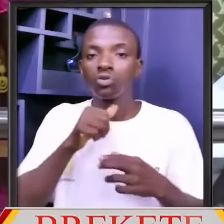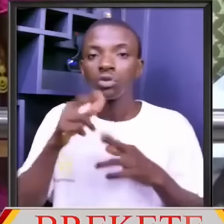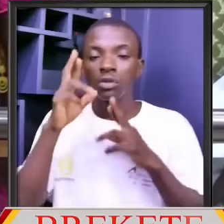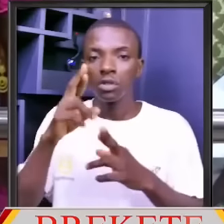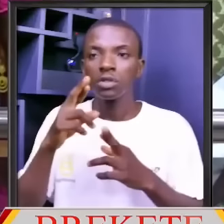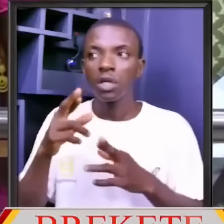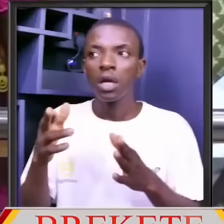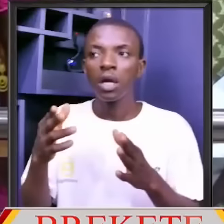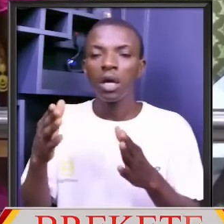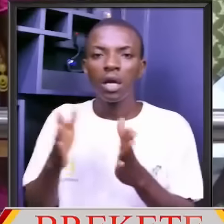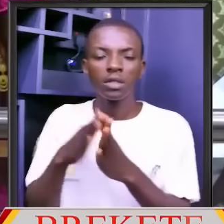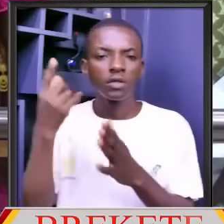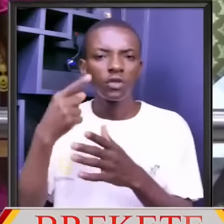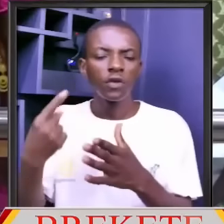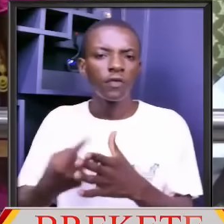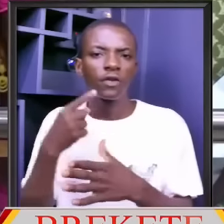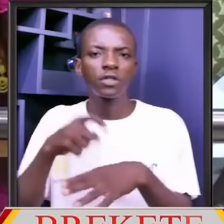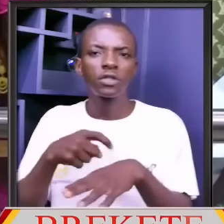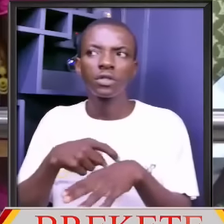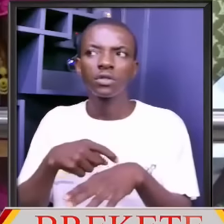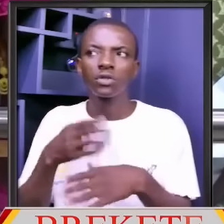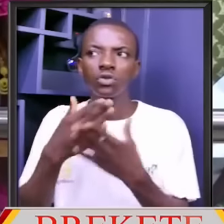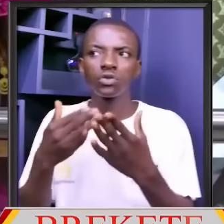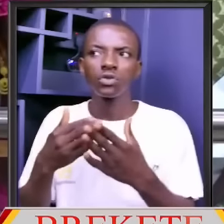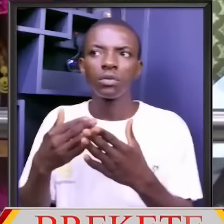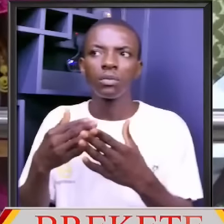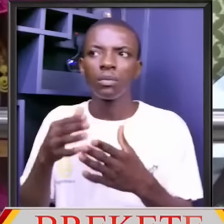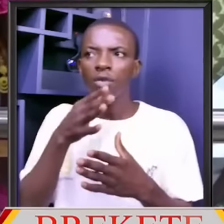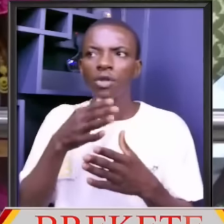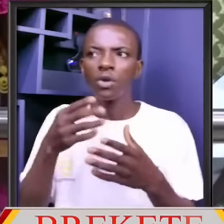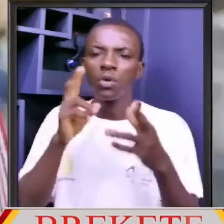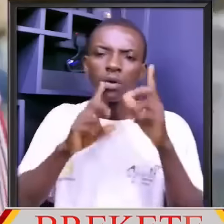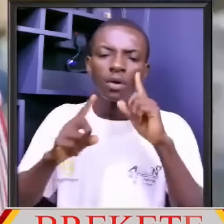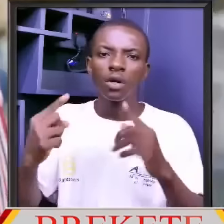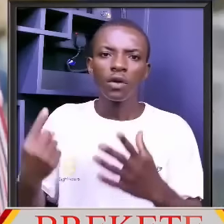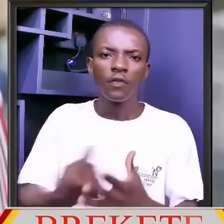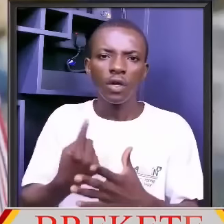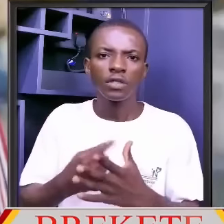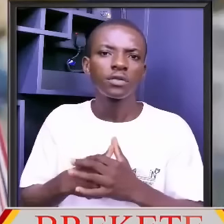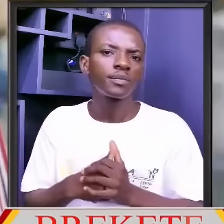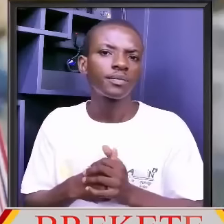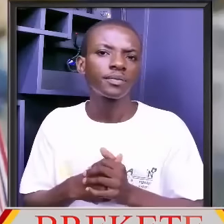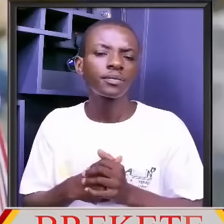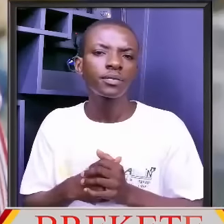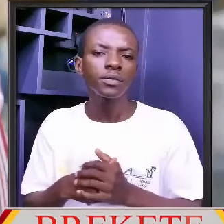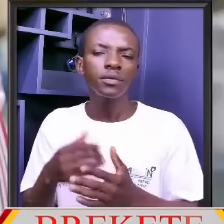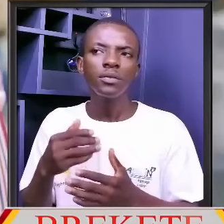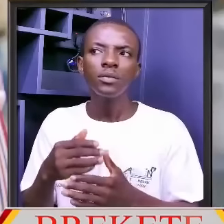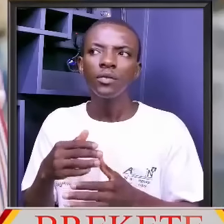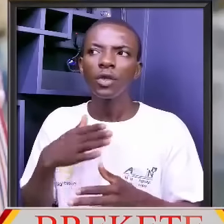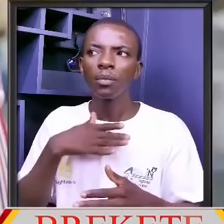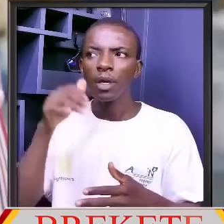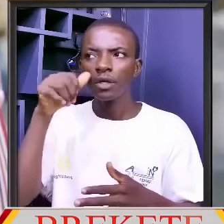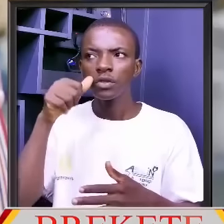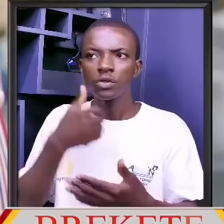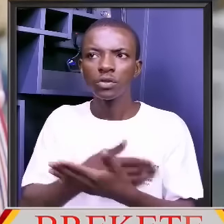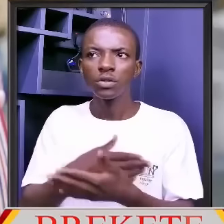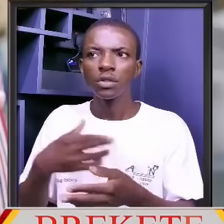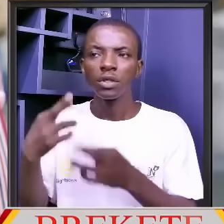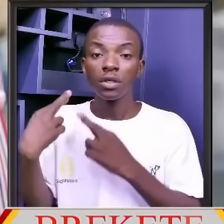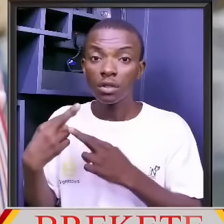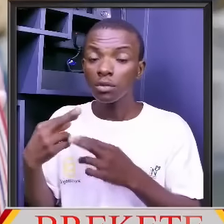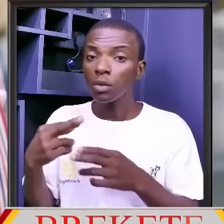disrespect, ask them for the first time. So mama go cry first. Hey! So my daughter don't